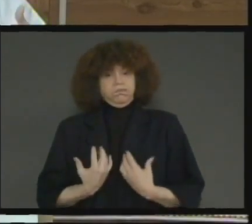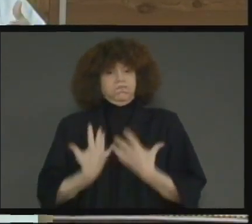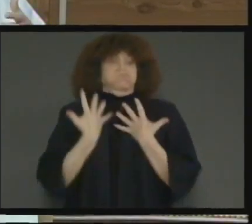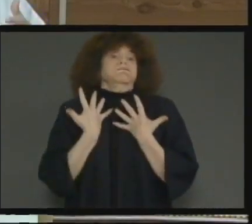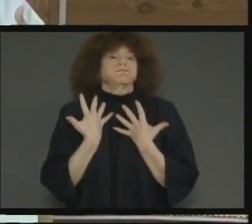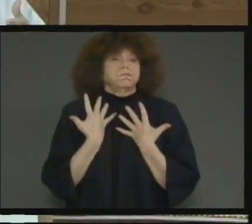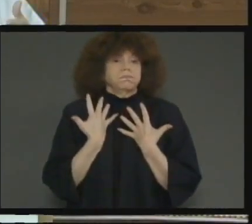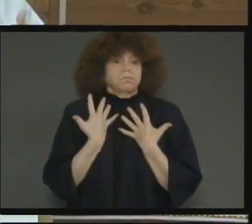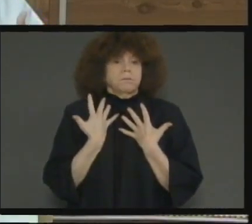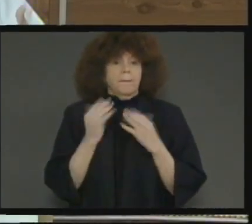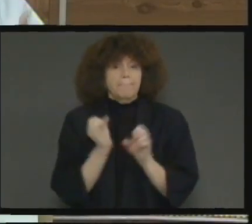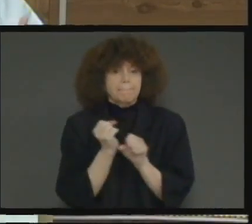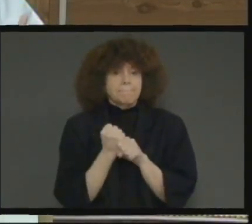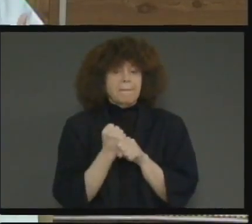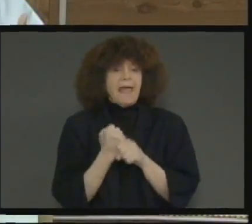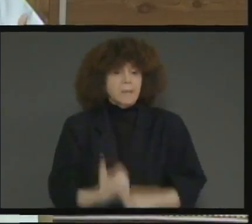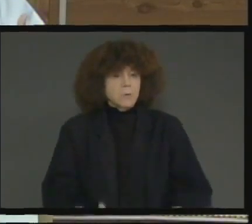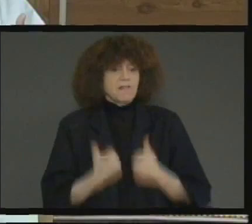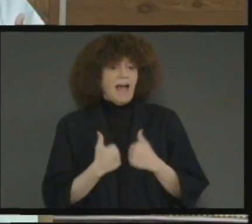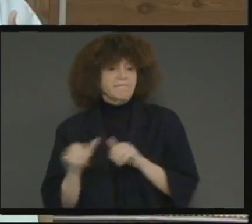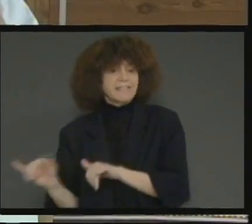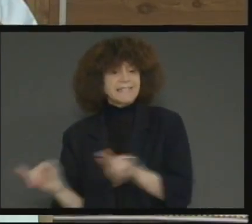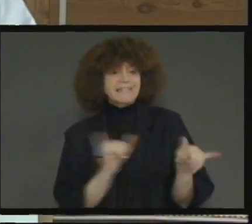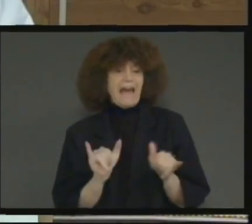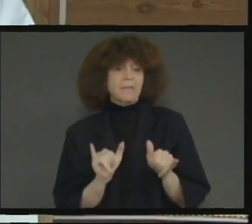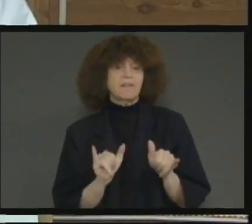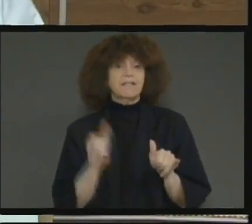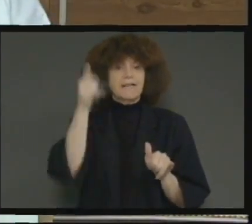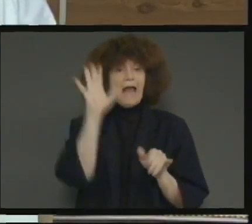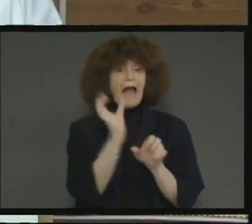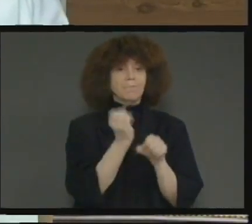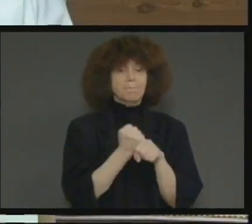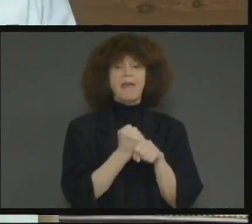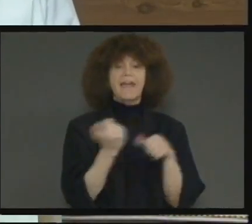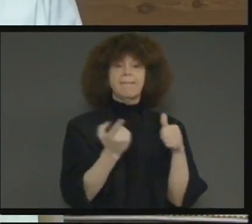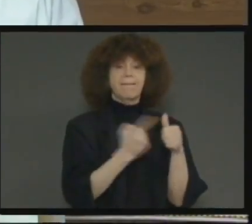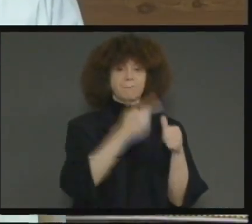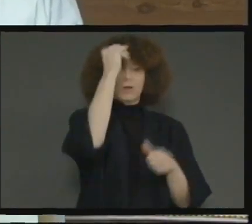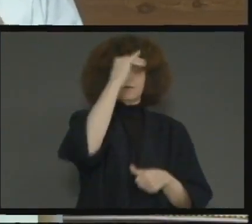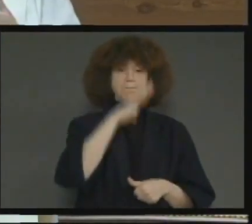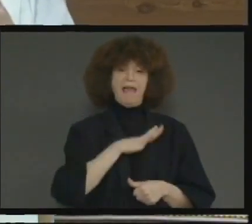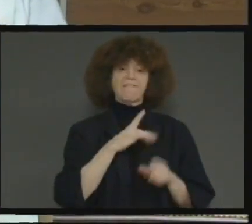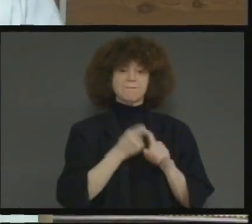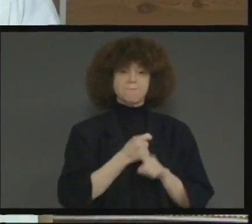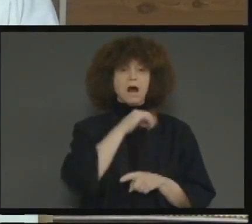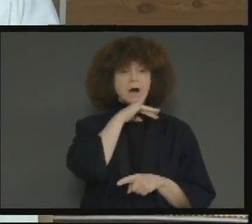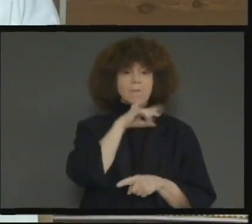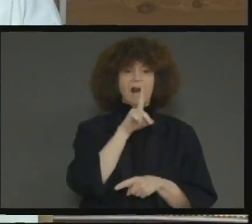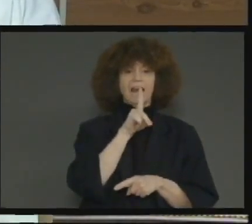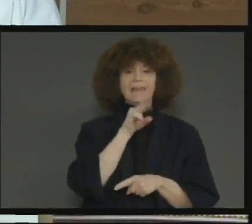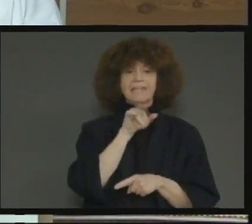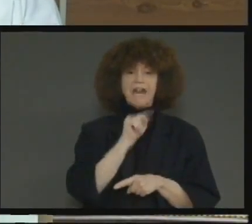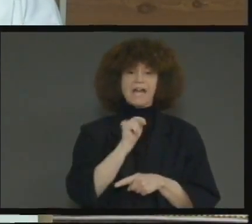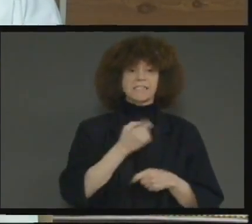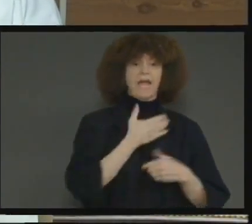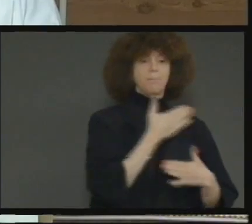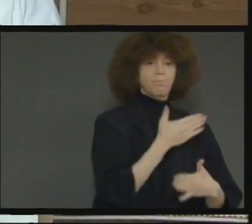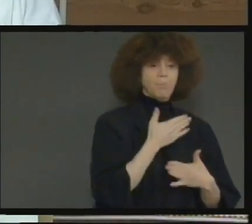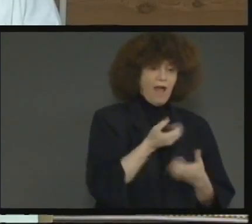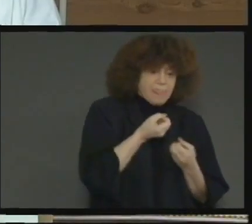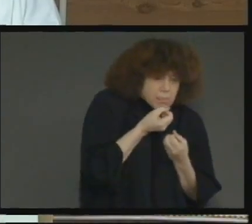and salvation. We have that breath of life given to us as we have received the forgiveness